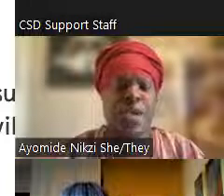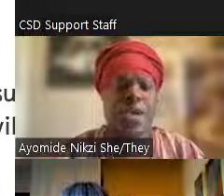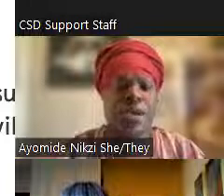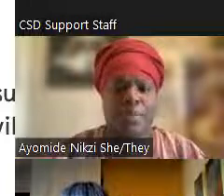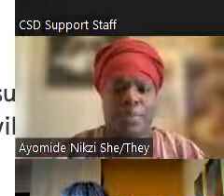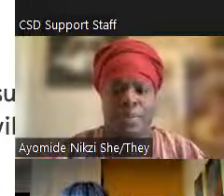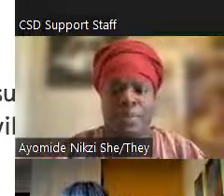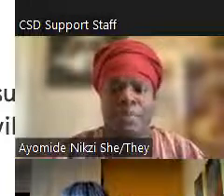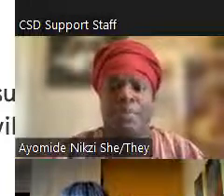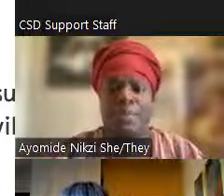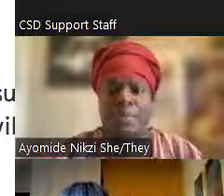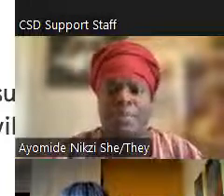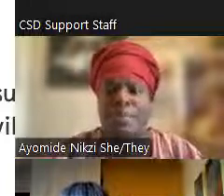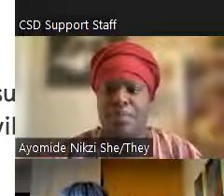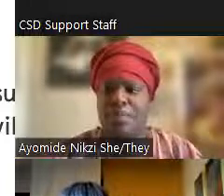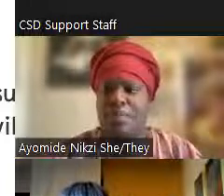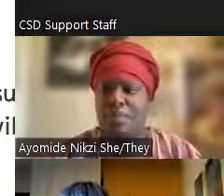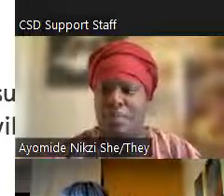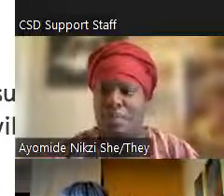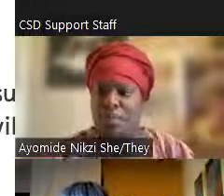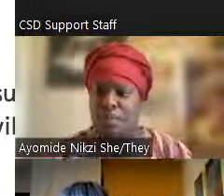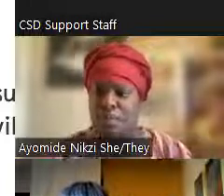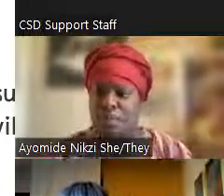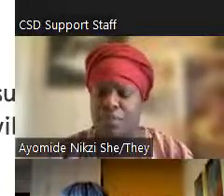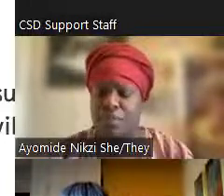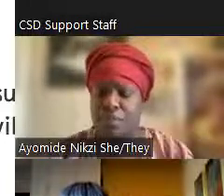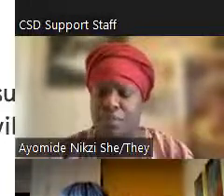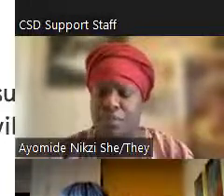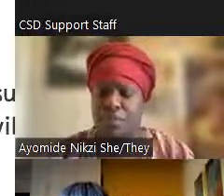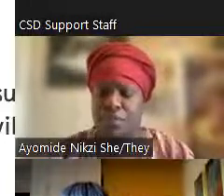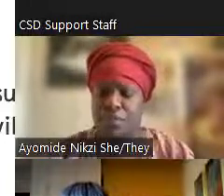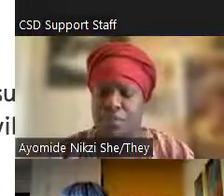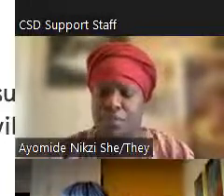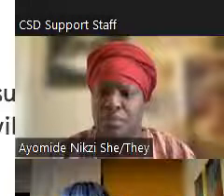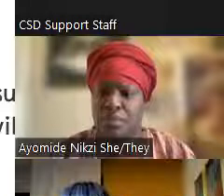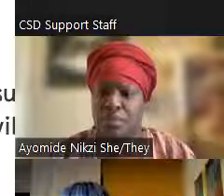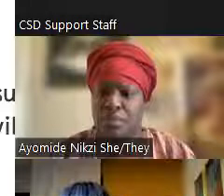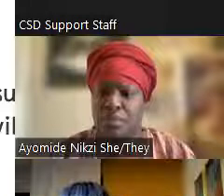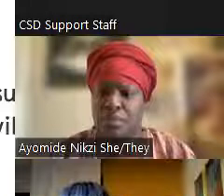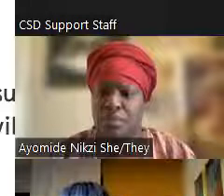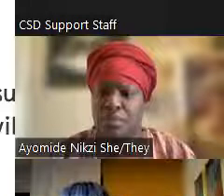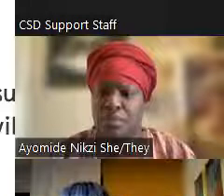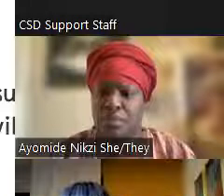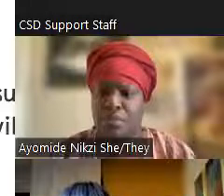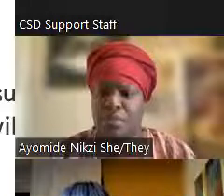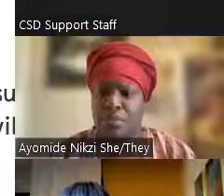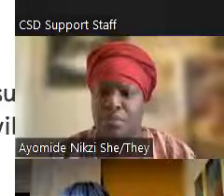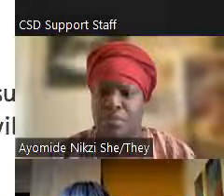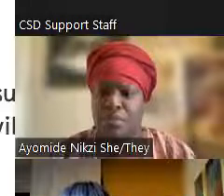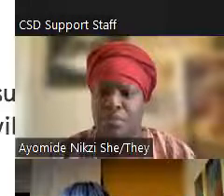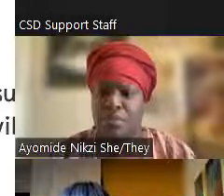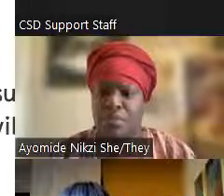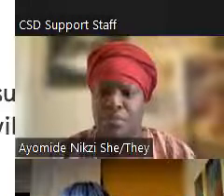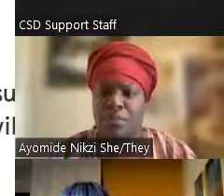As far as draft and internal process document, when discussing the bylaws, PAC members noted several items